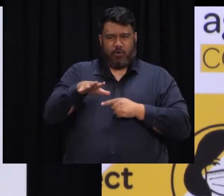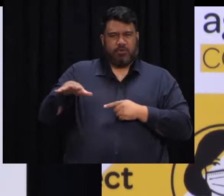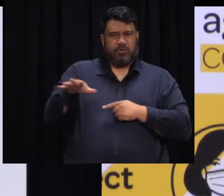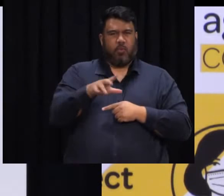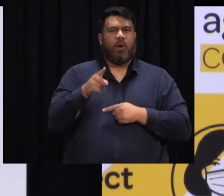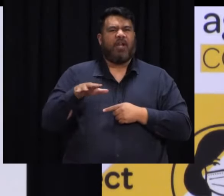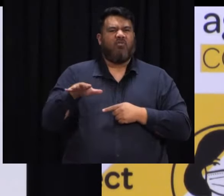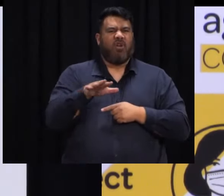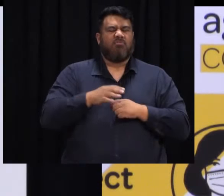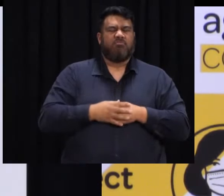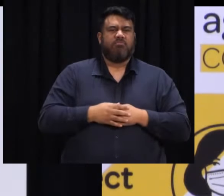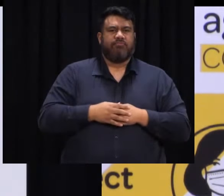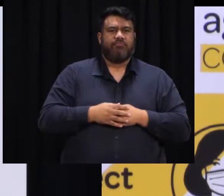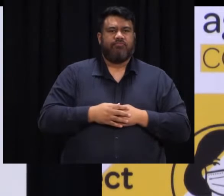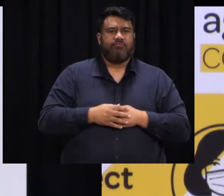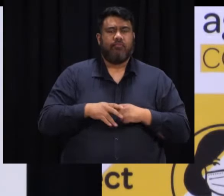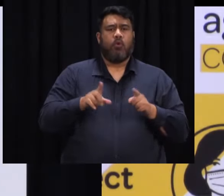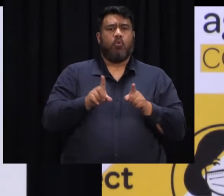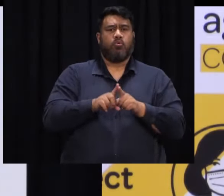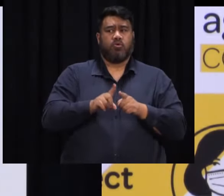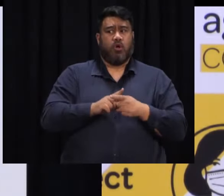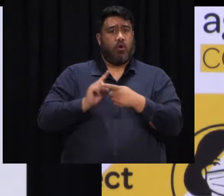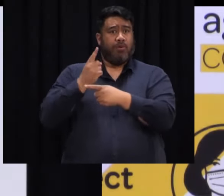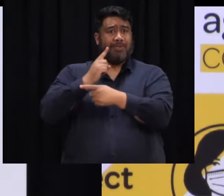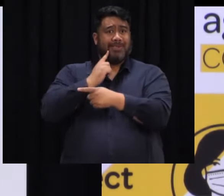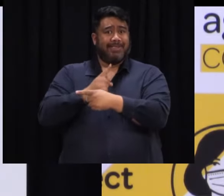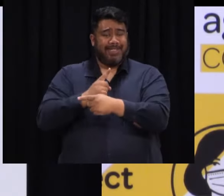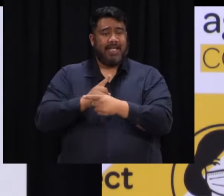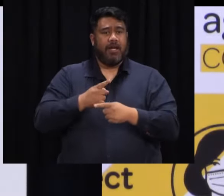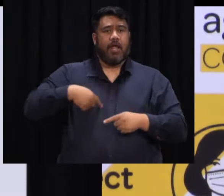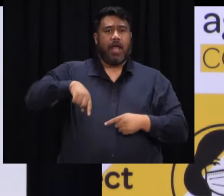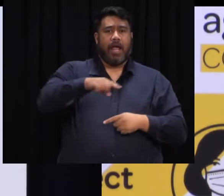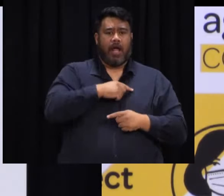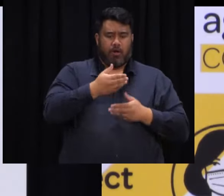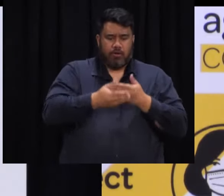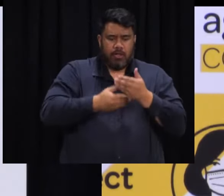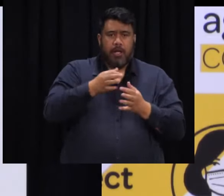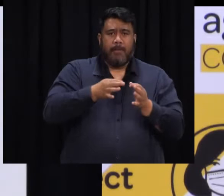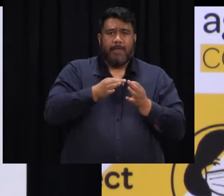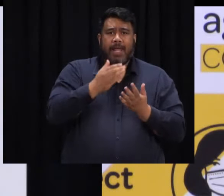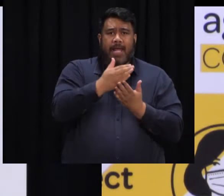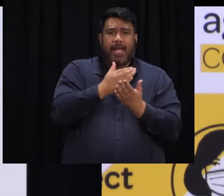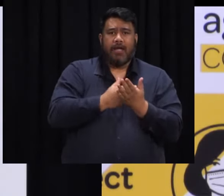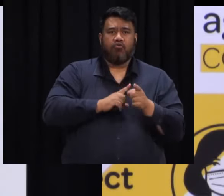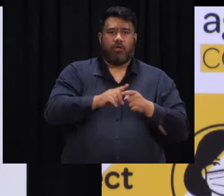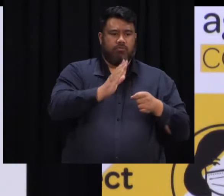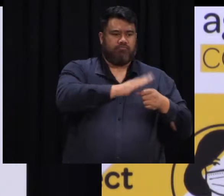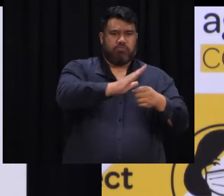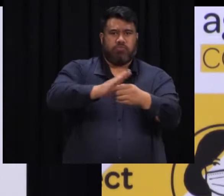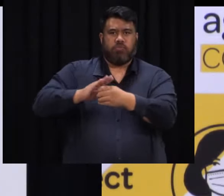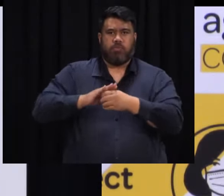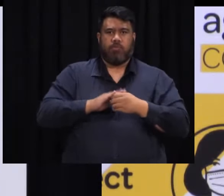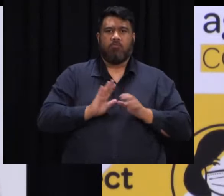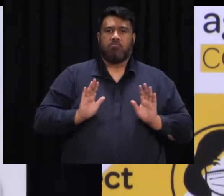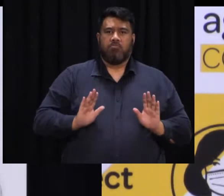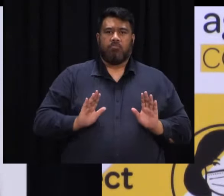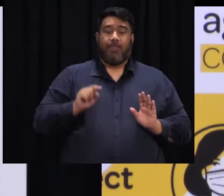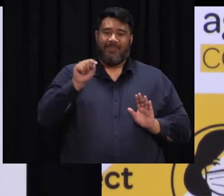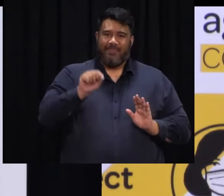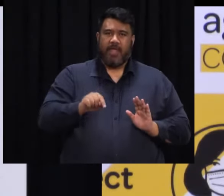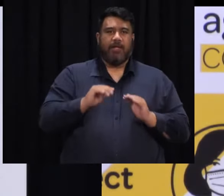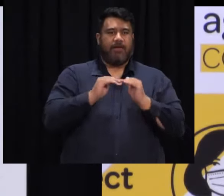has said, elimination is about stamp it out. It's about zero tolerance for the virus in our communities. And that's what level 3 is